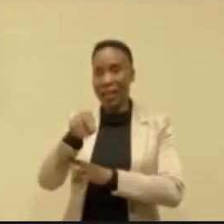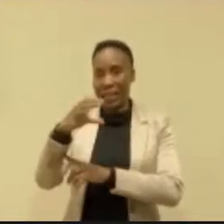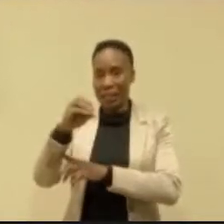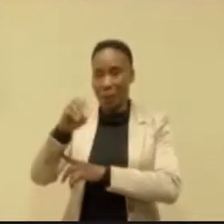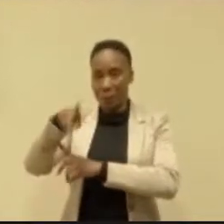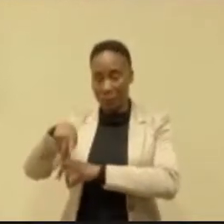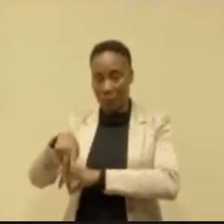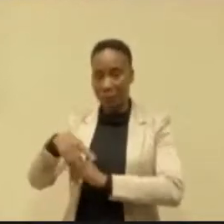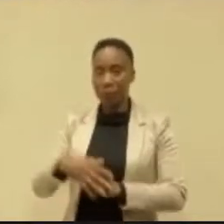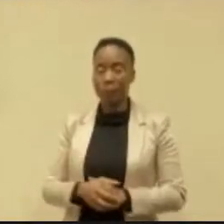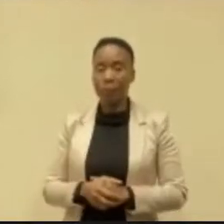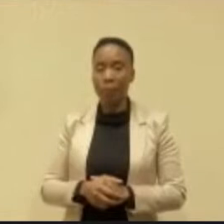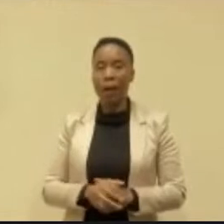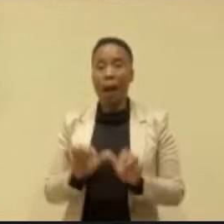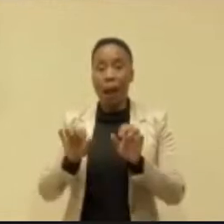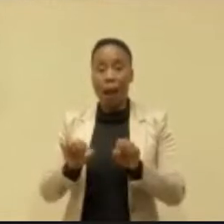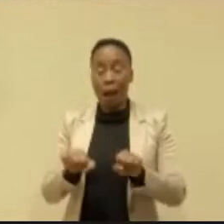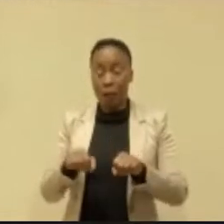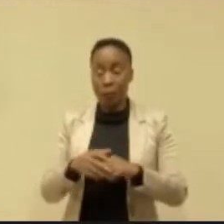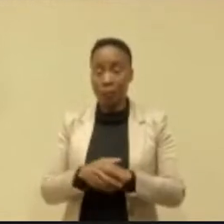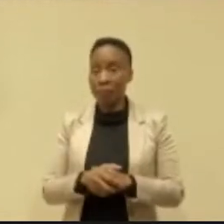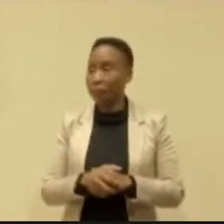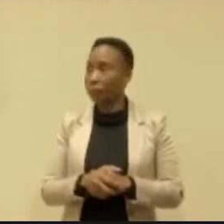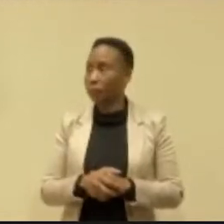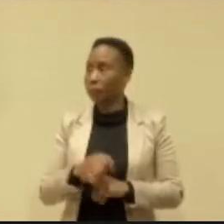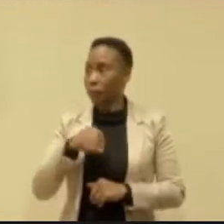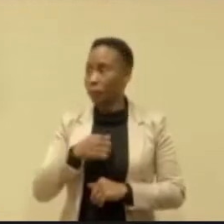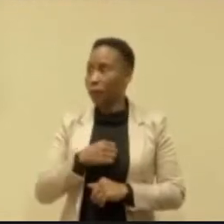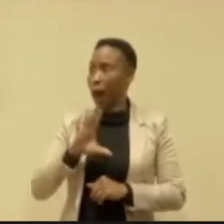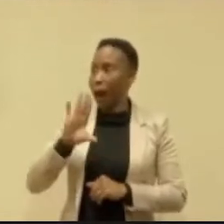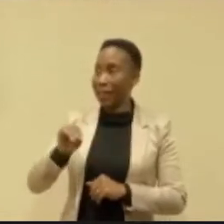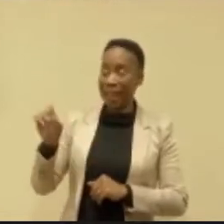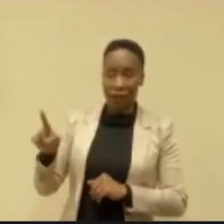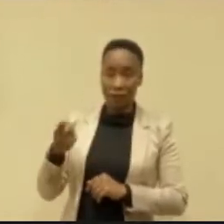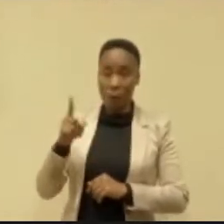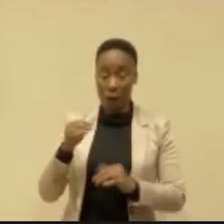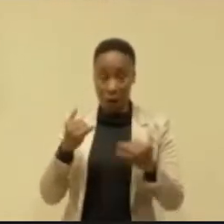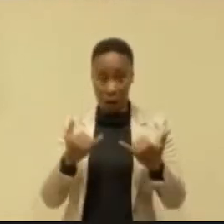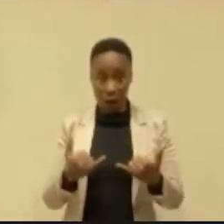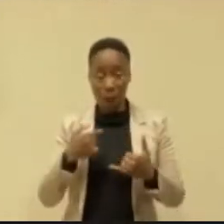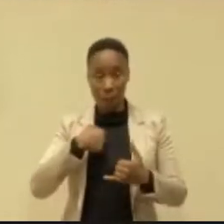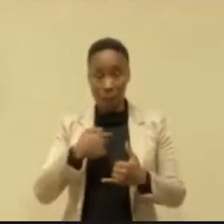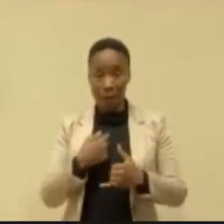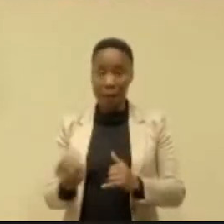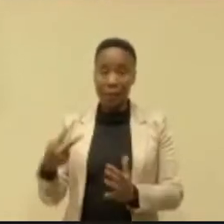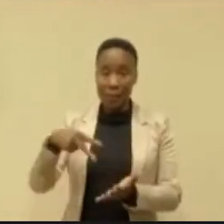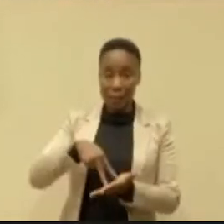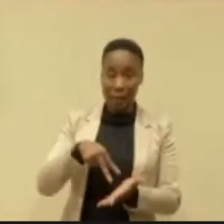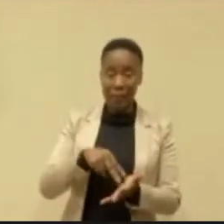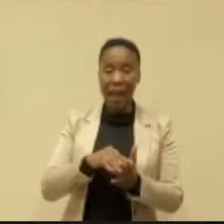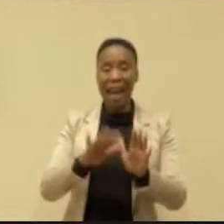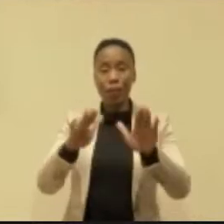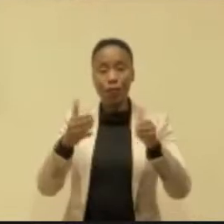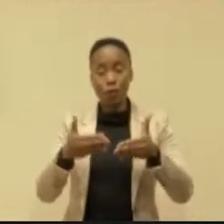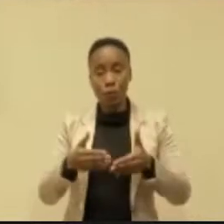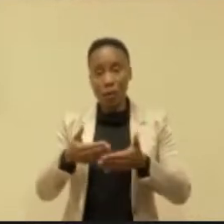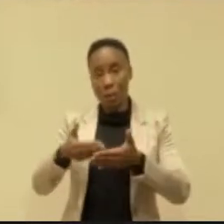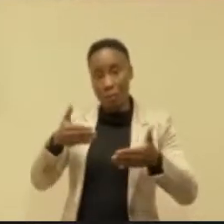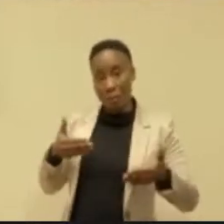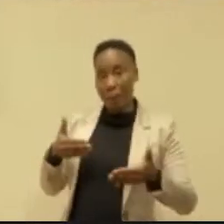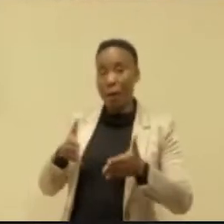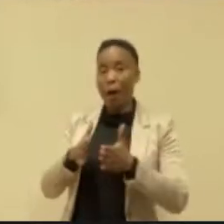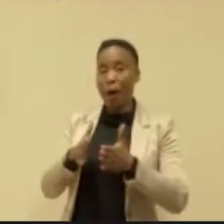provinces and now i've asked her for now i want that standard introduced my former colleague not